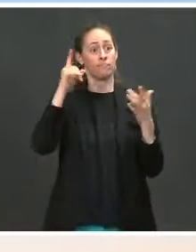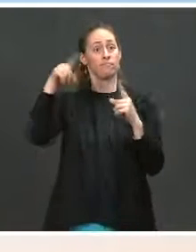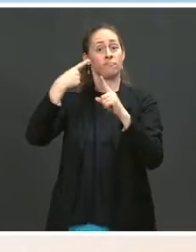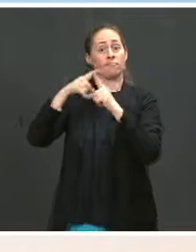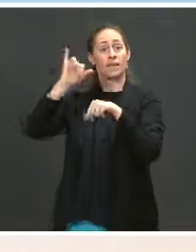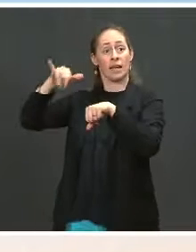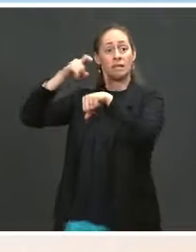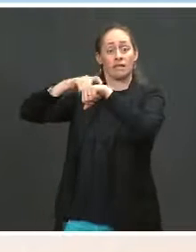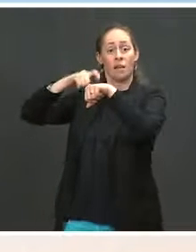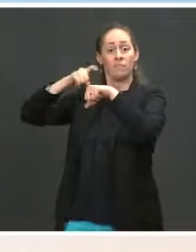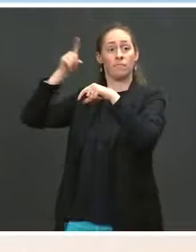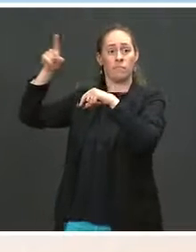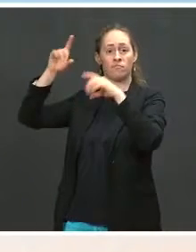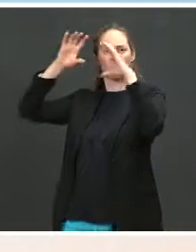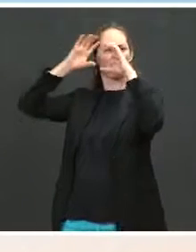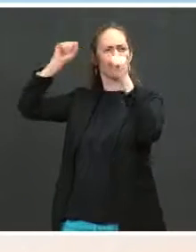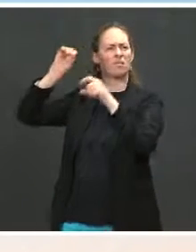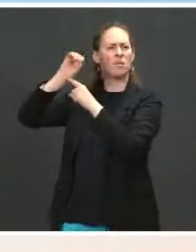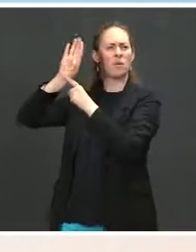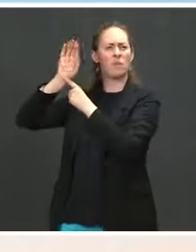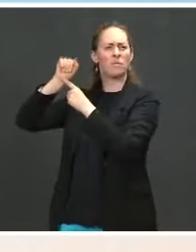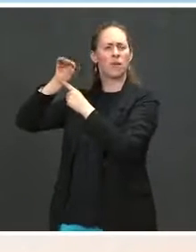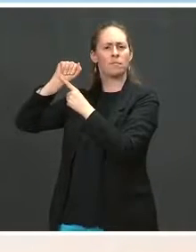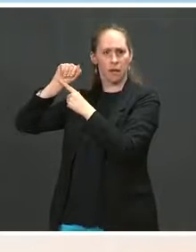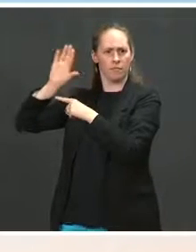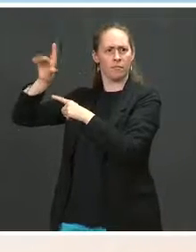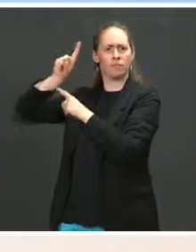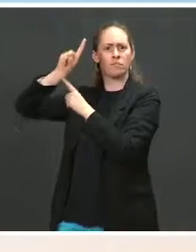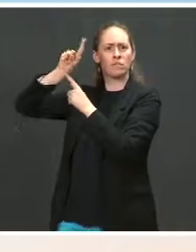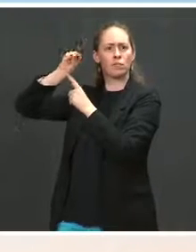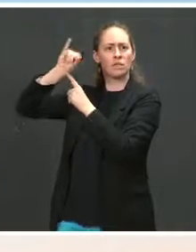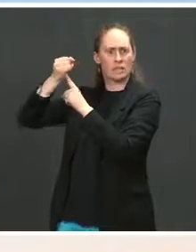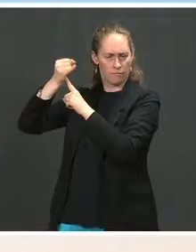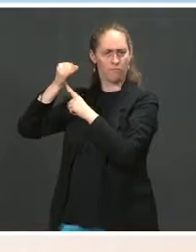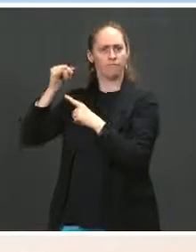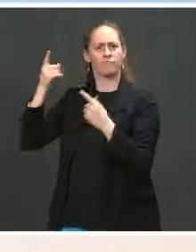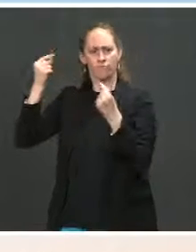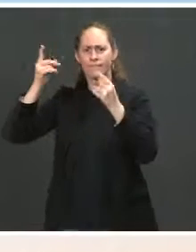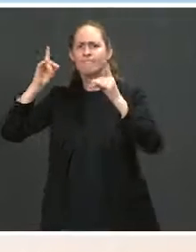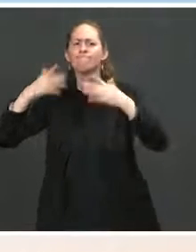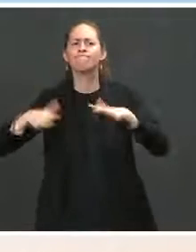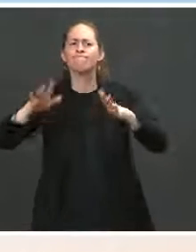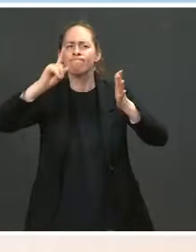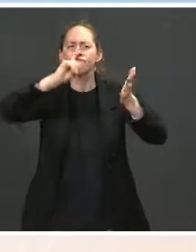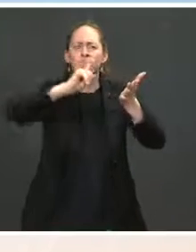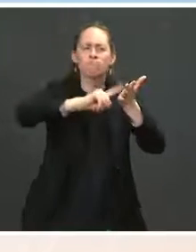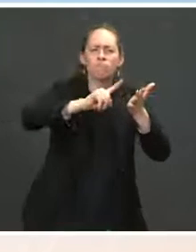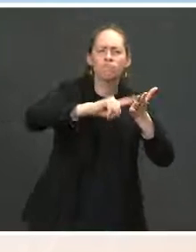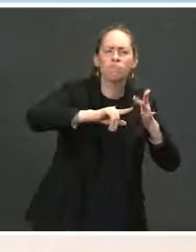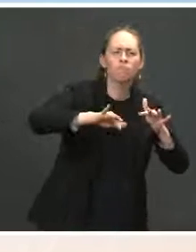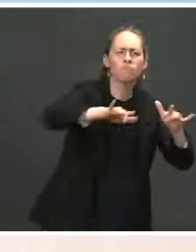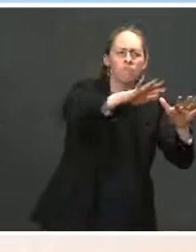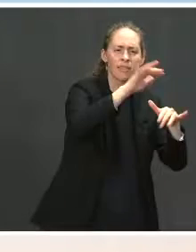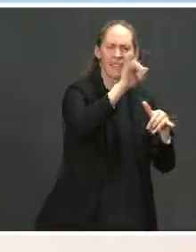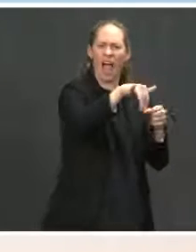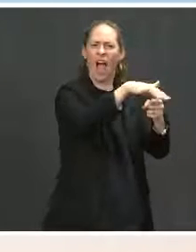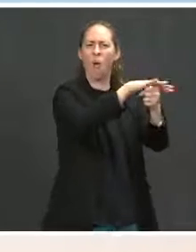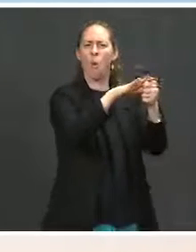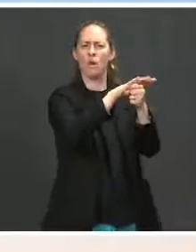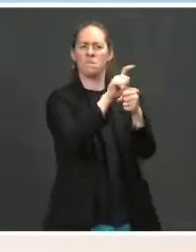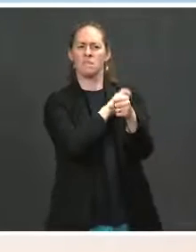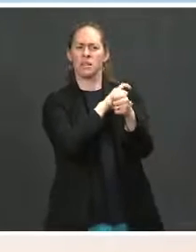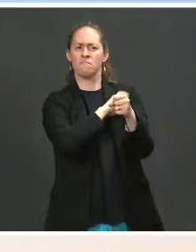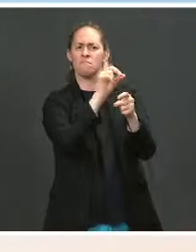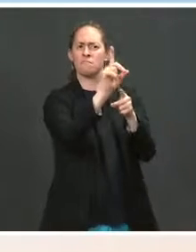ramped up investigations of local police departments. Does President Biden plan to reinstate similar pattern and practice investigations